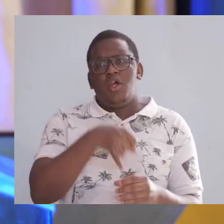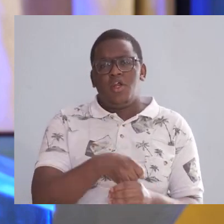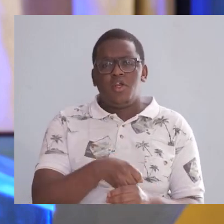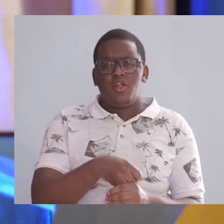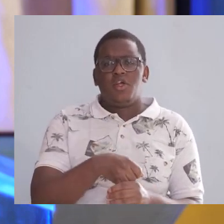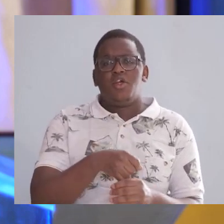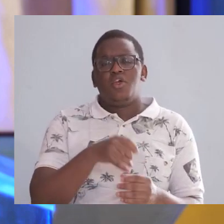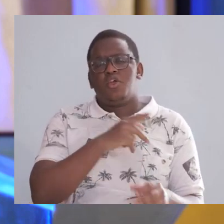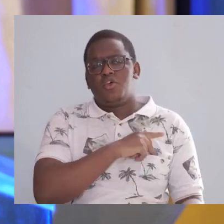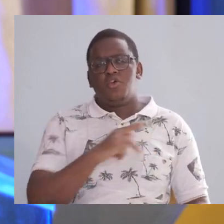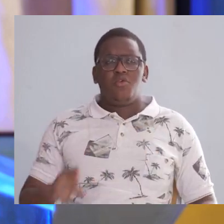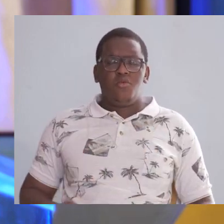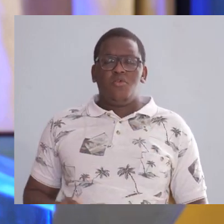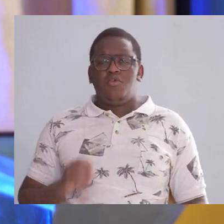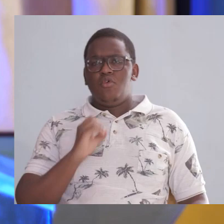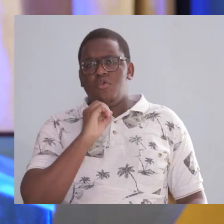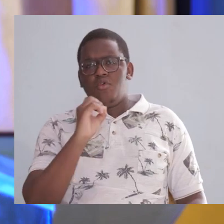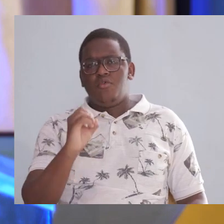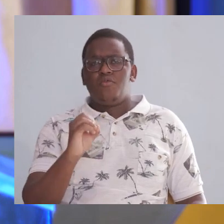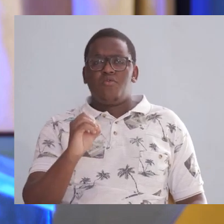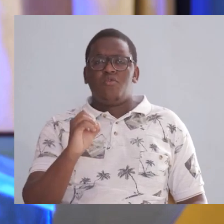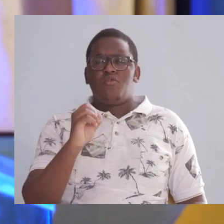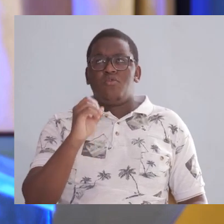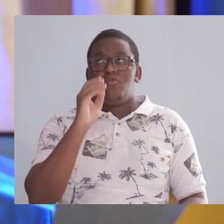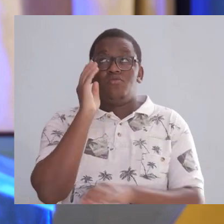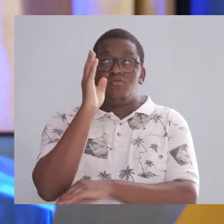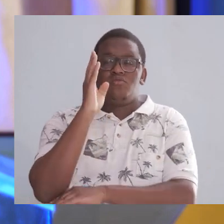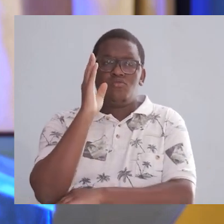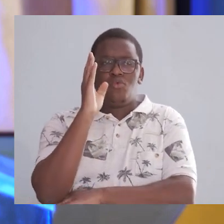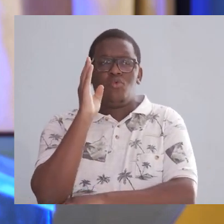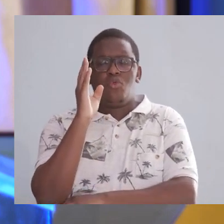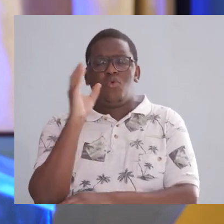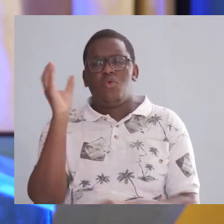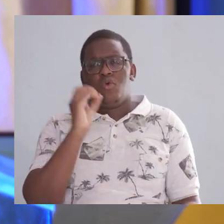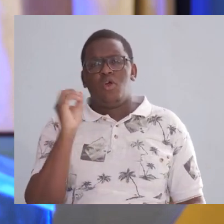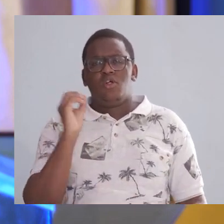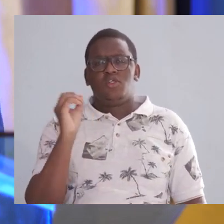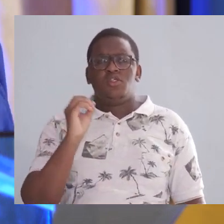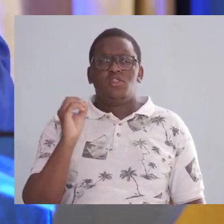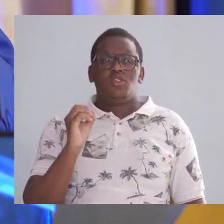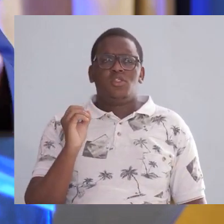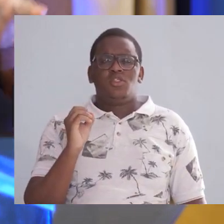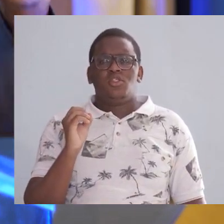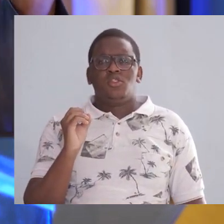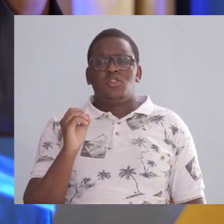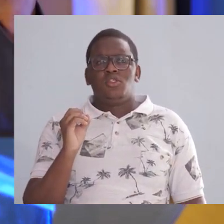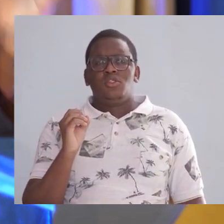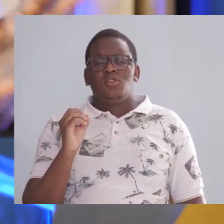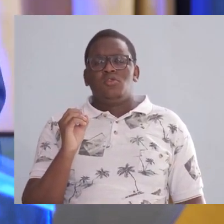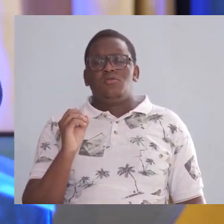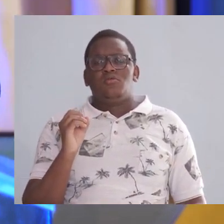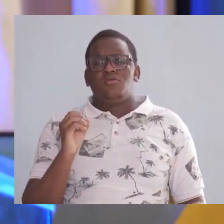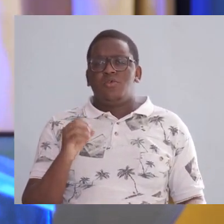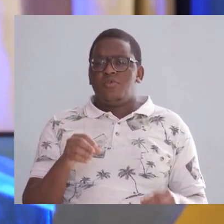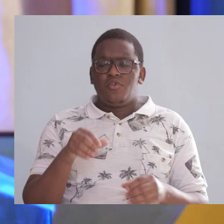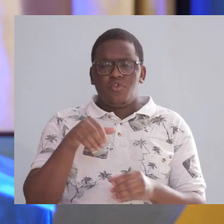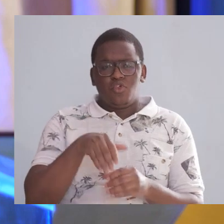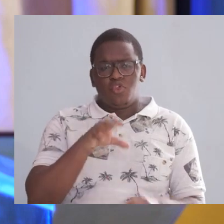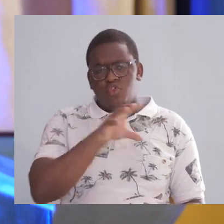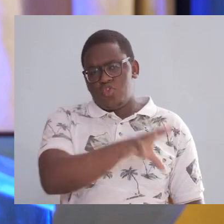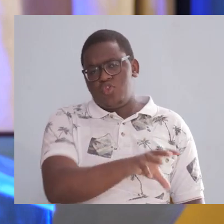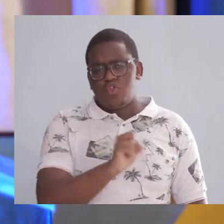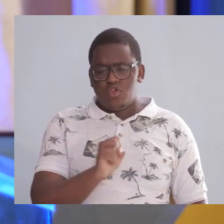of God. Therefore, the one who steals lumps himself with homosexuals